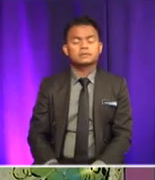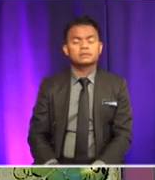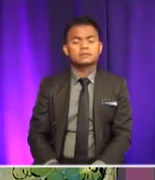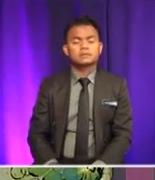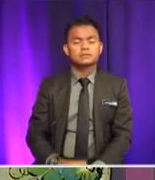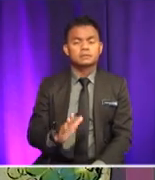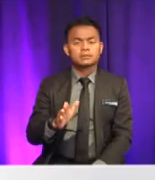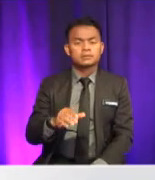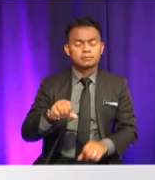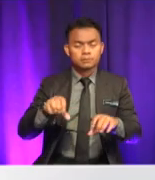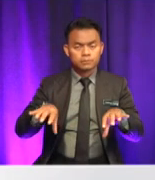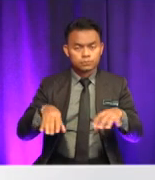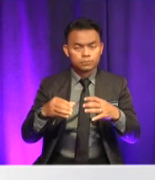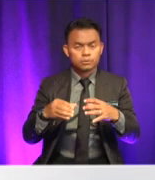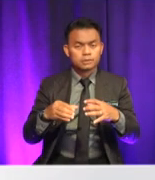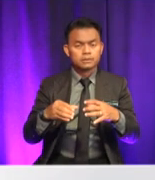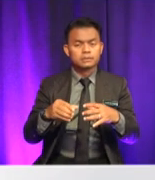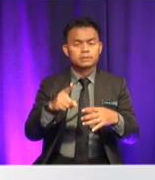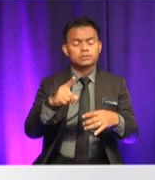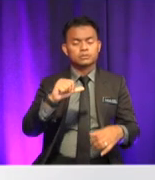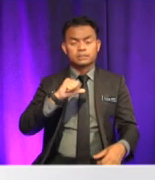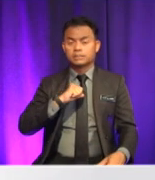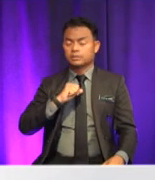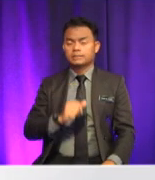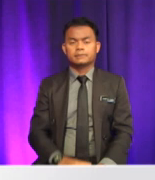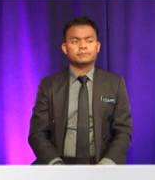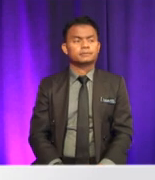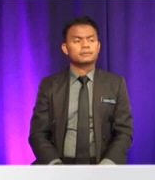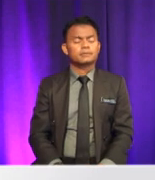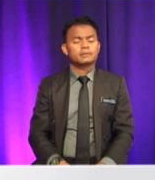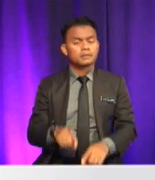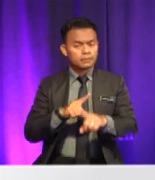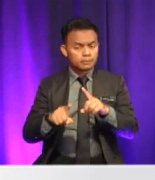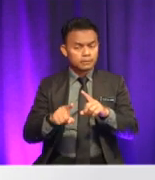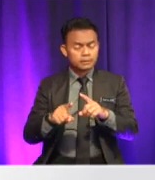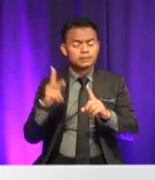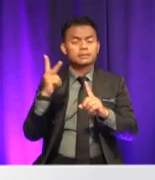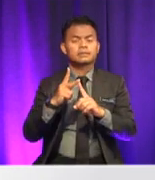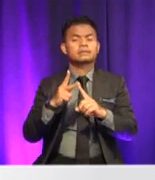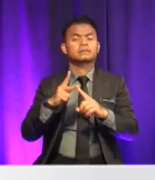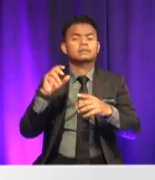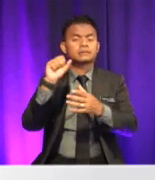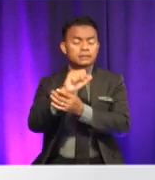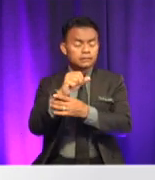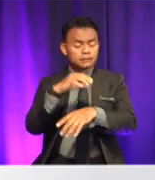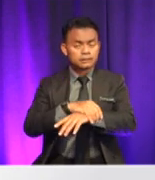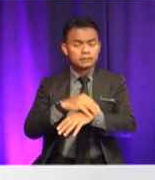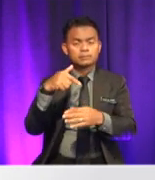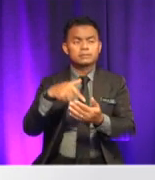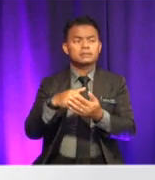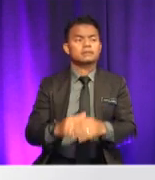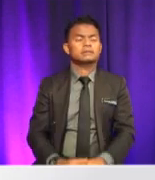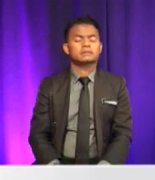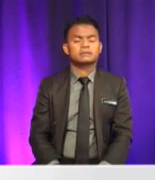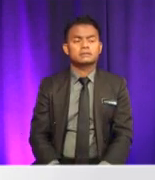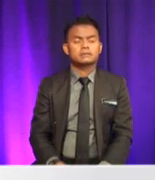identity. Mm. Then she, at the very end, she got caught again by the new team, and that team decided,